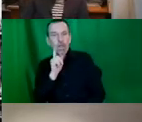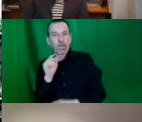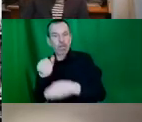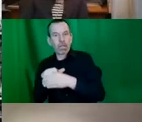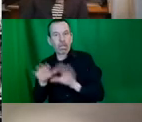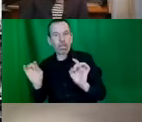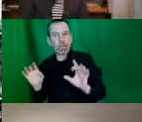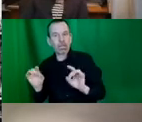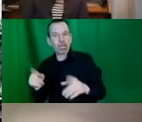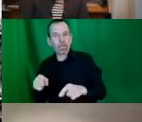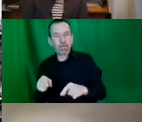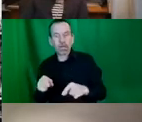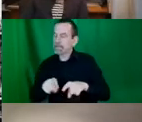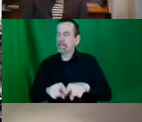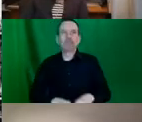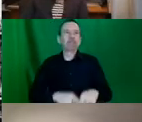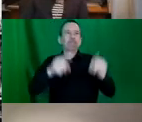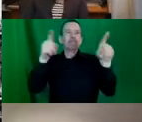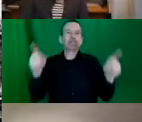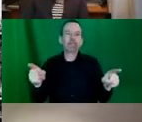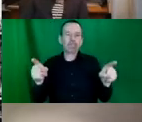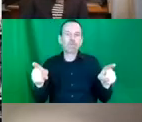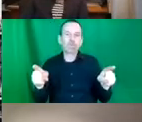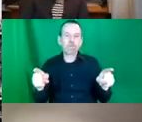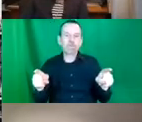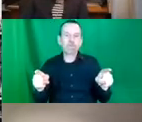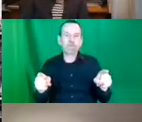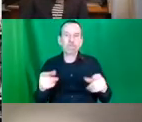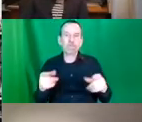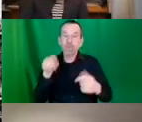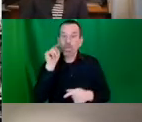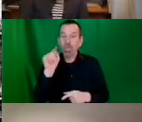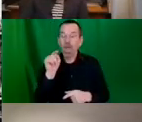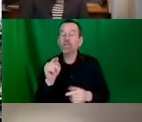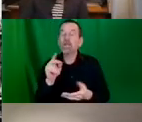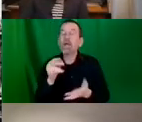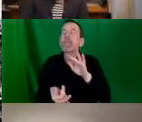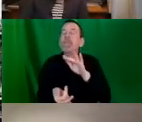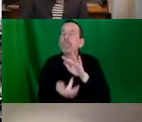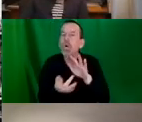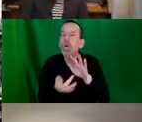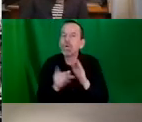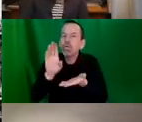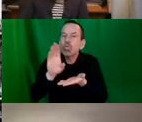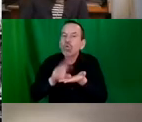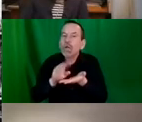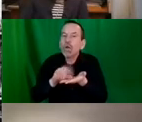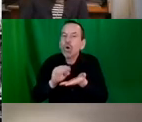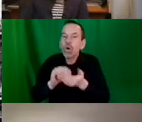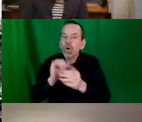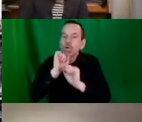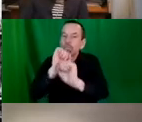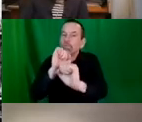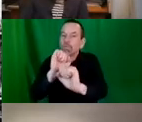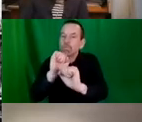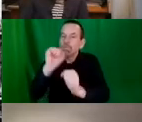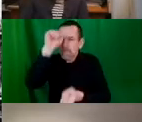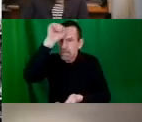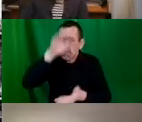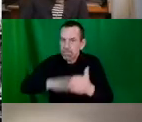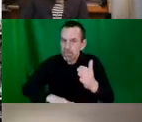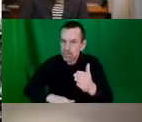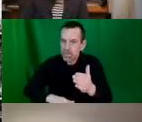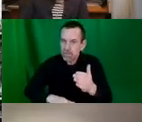this discussion, we considered the importance of recording conversations like this from Francis and other experienced colleagues of the BLCC who have seen the